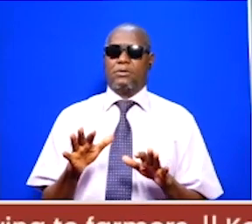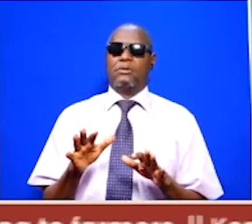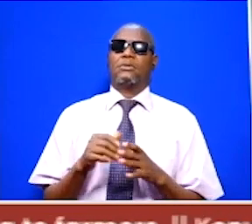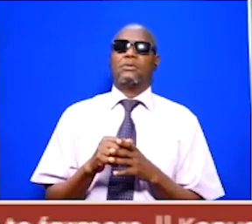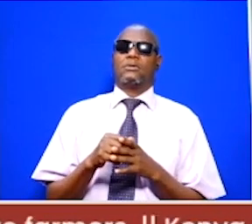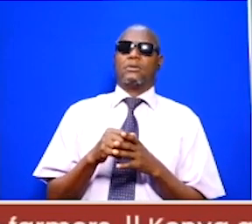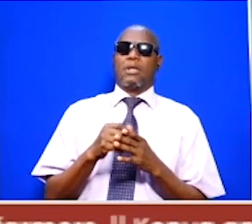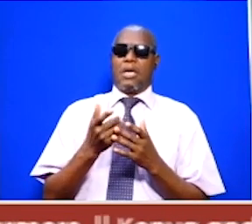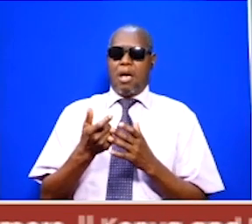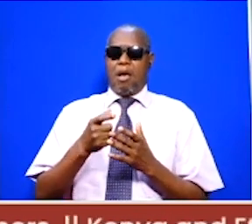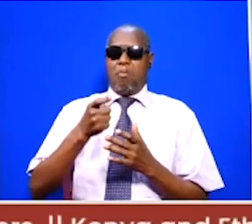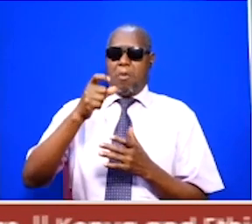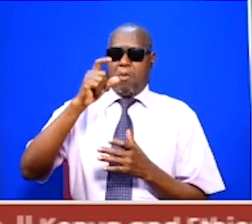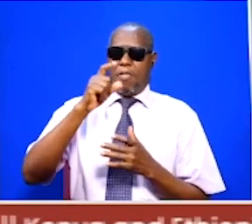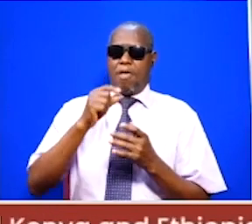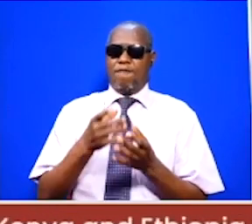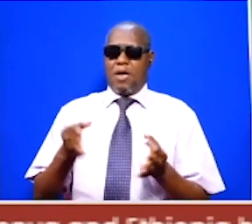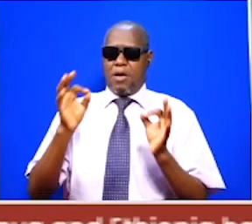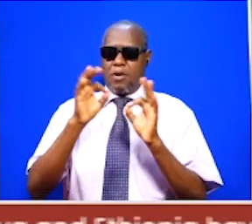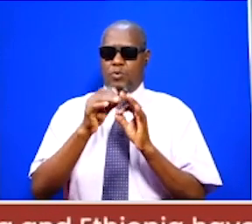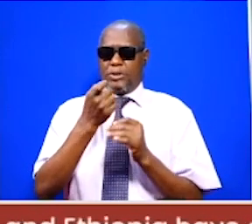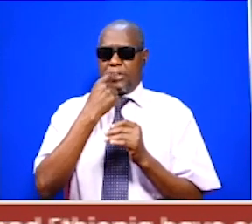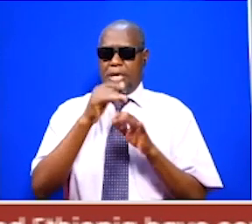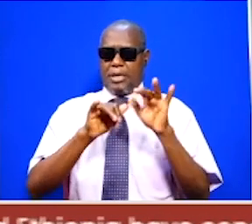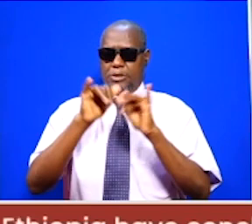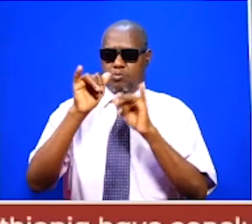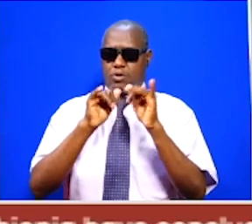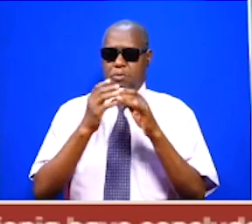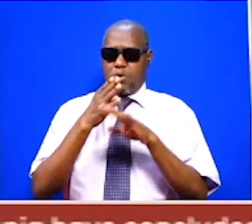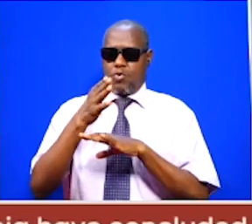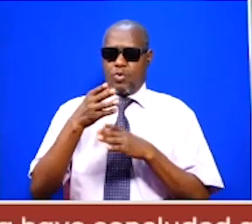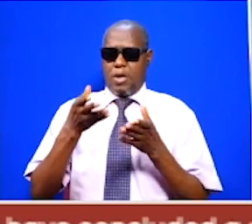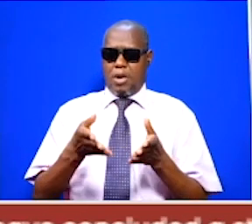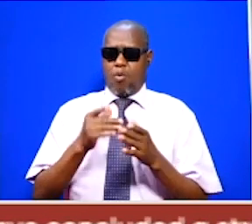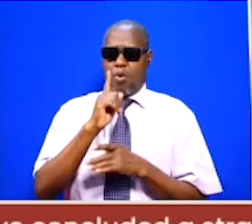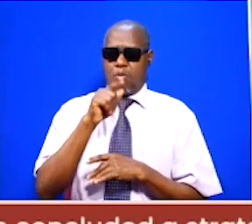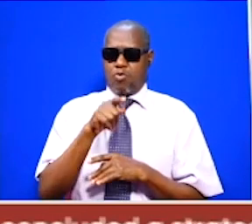the value of our tea exports beyond the current